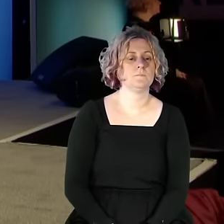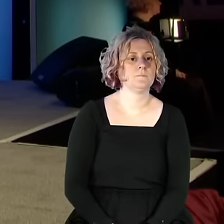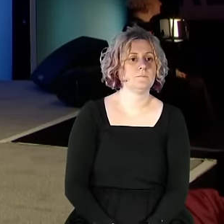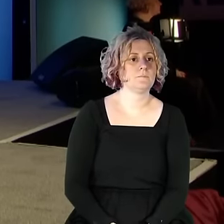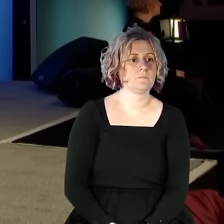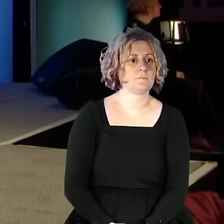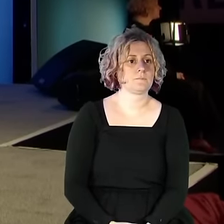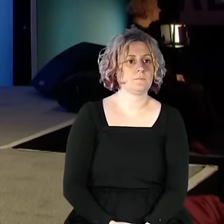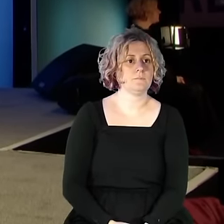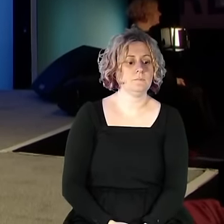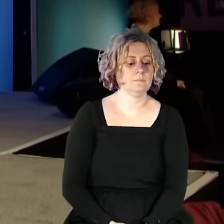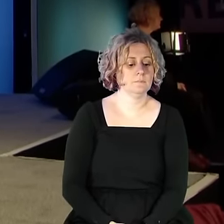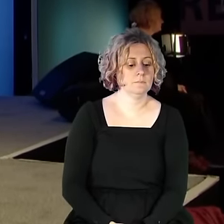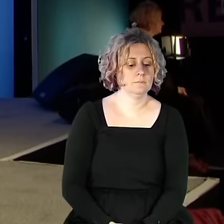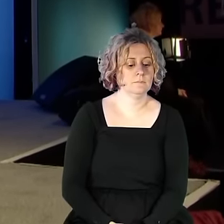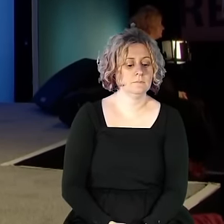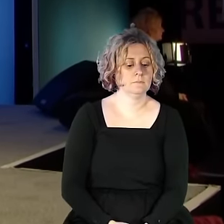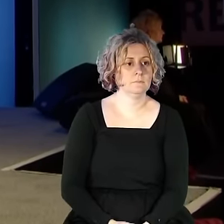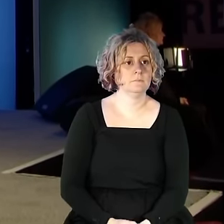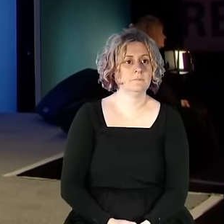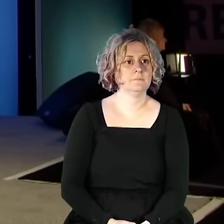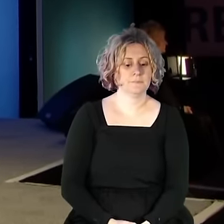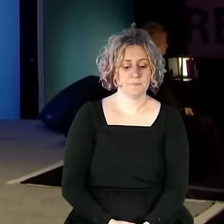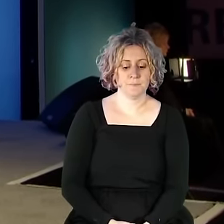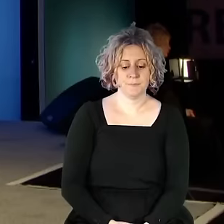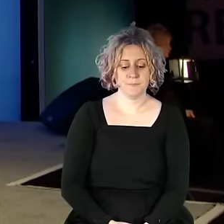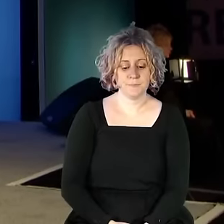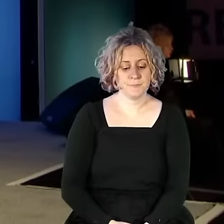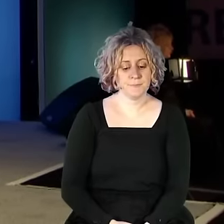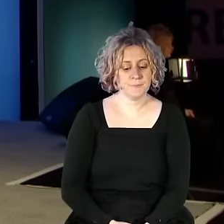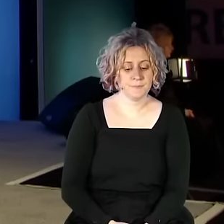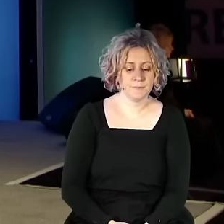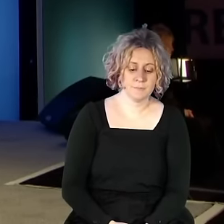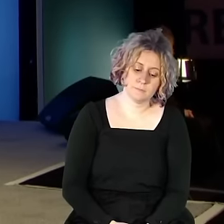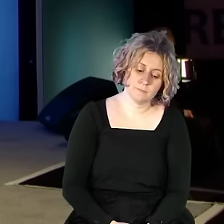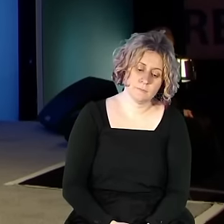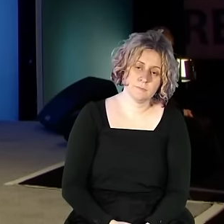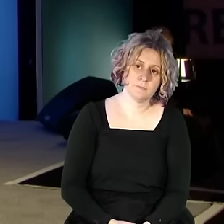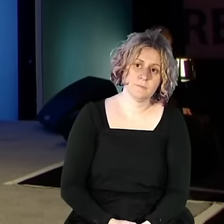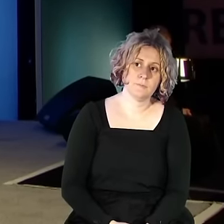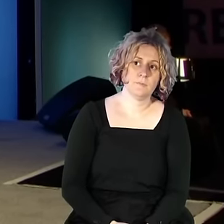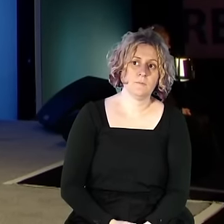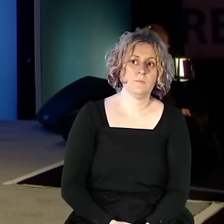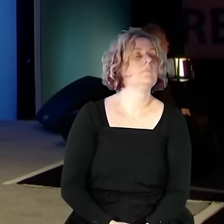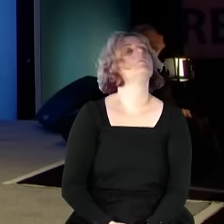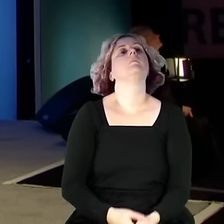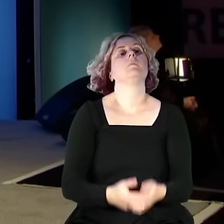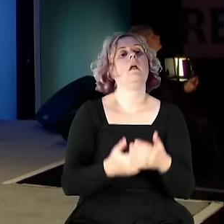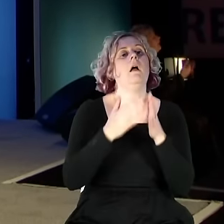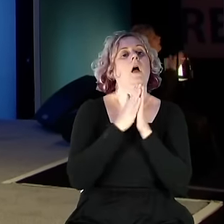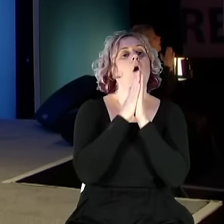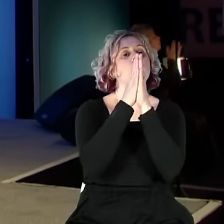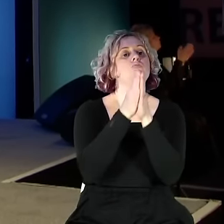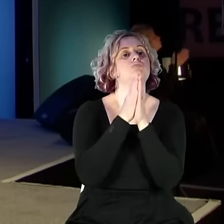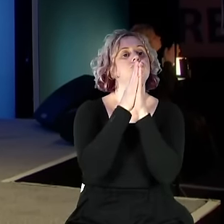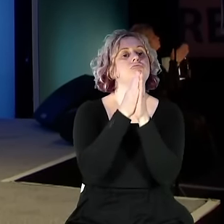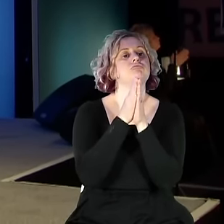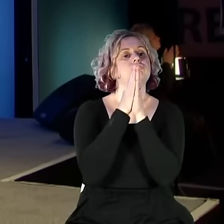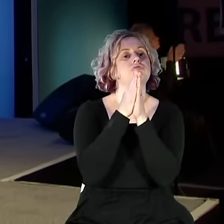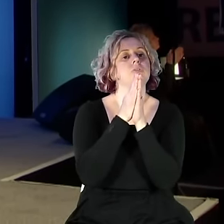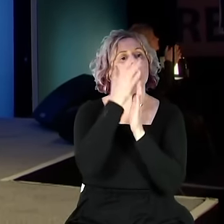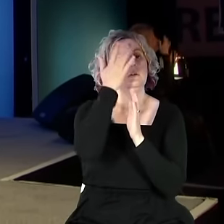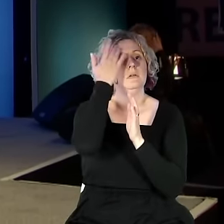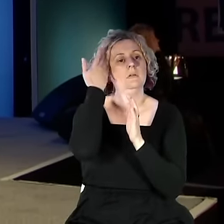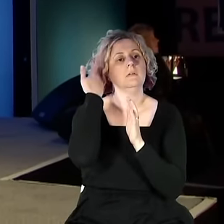Thank you, Karen. Thank you very much. Praying. We would love to pray with you. My name is